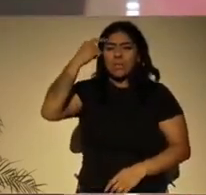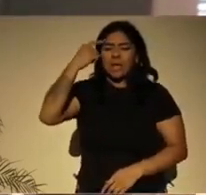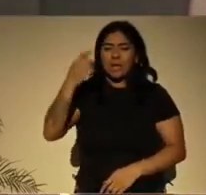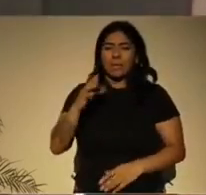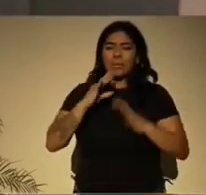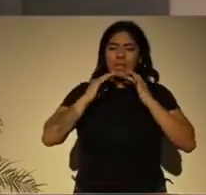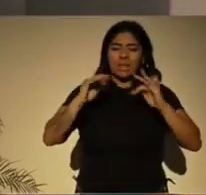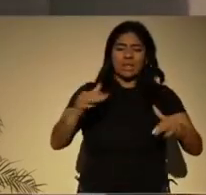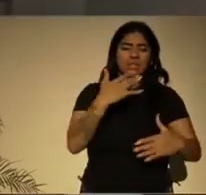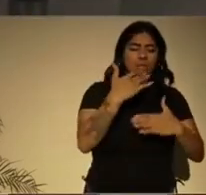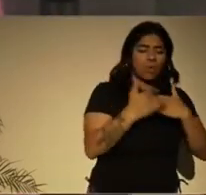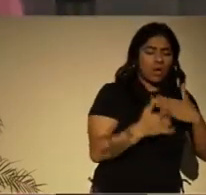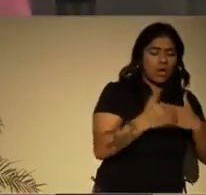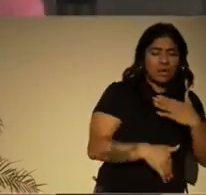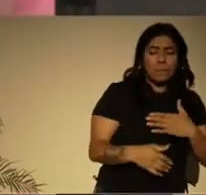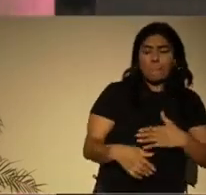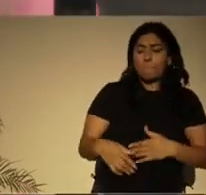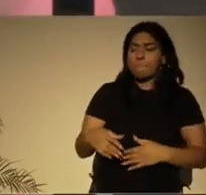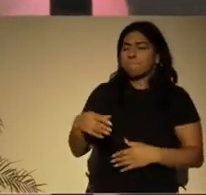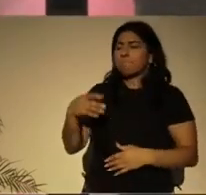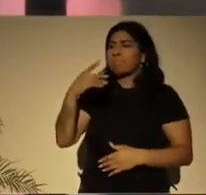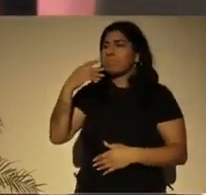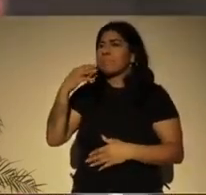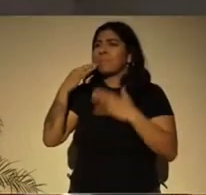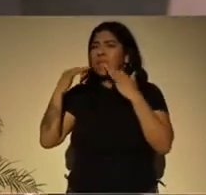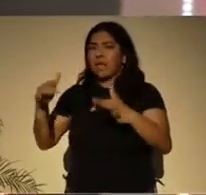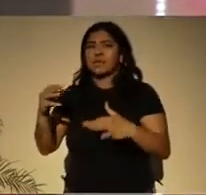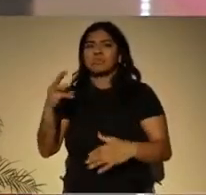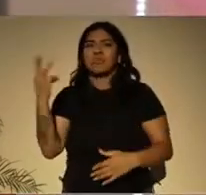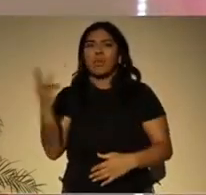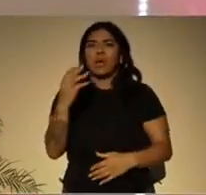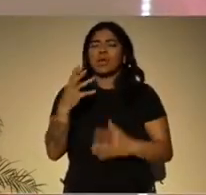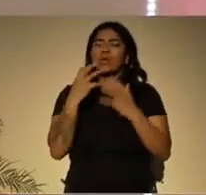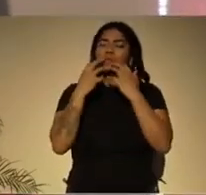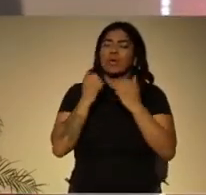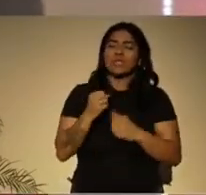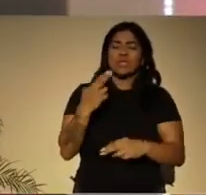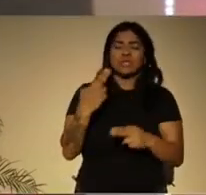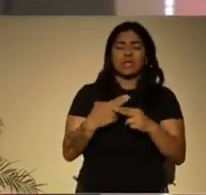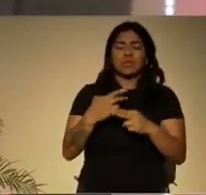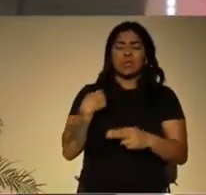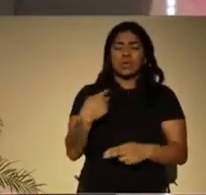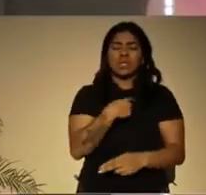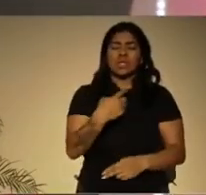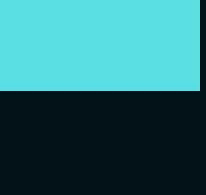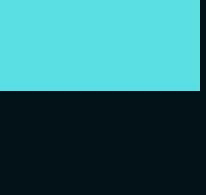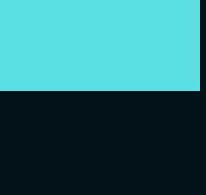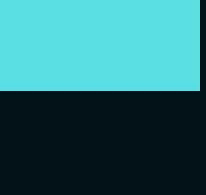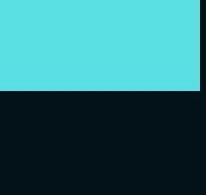time. Bless the bread. Bless the wine. In your precious name, we say amen.